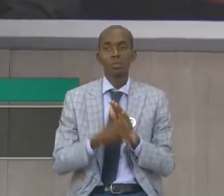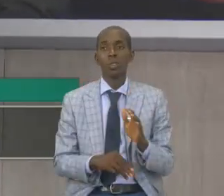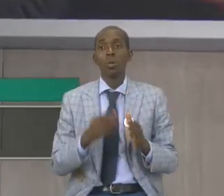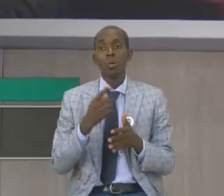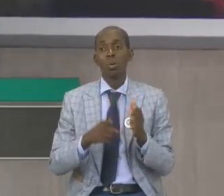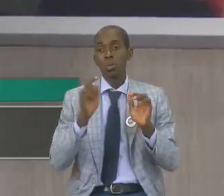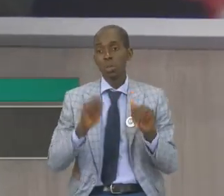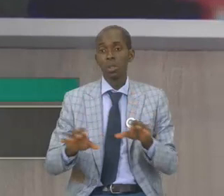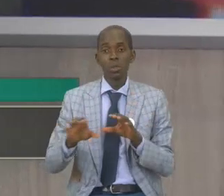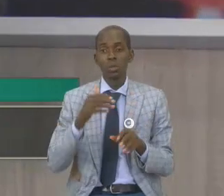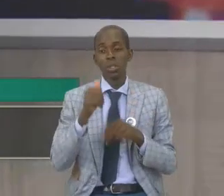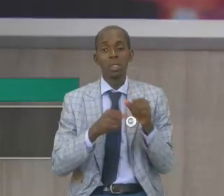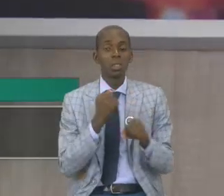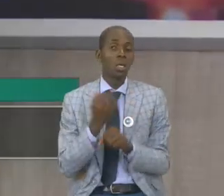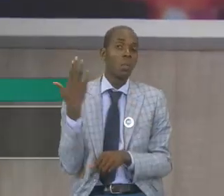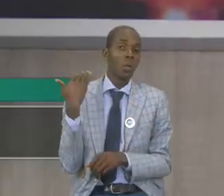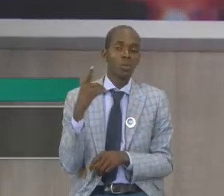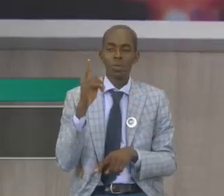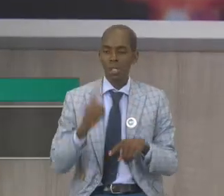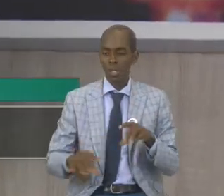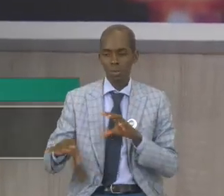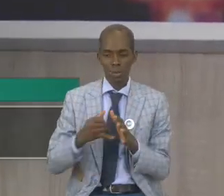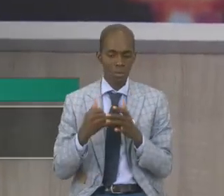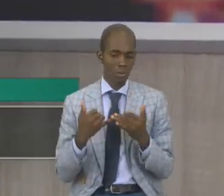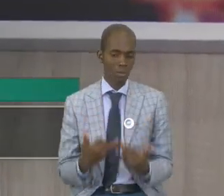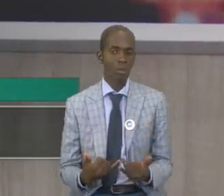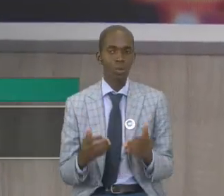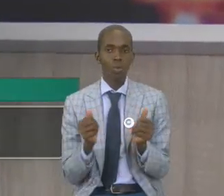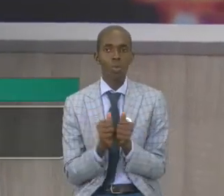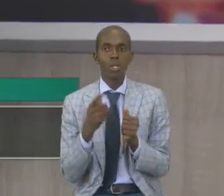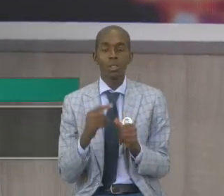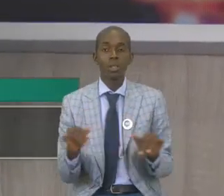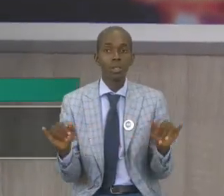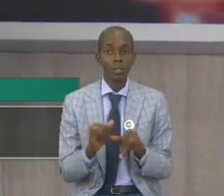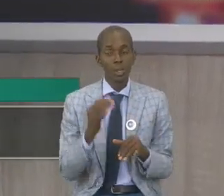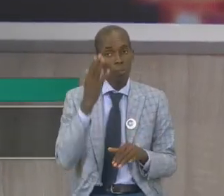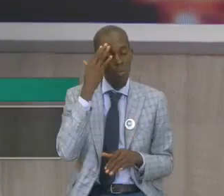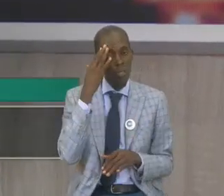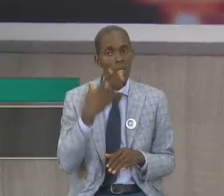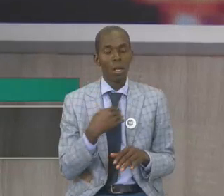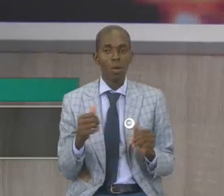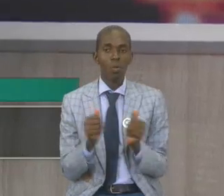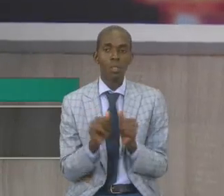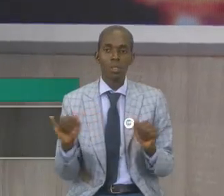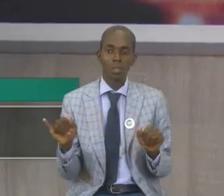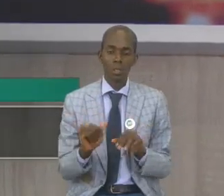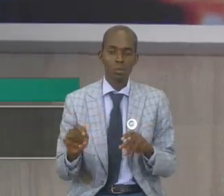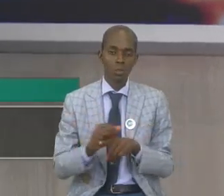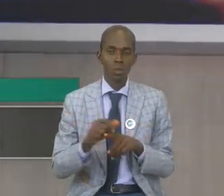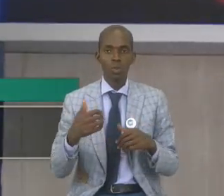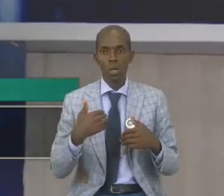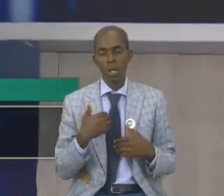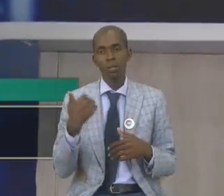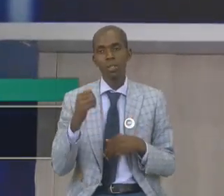years ago, you cannot do that now with the same knowledge and the same training that you had 10 years